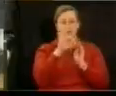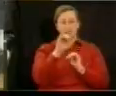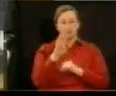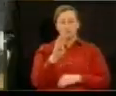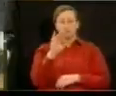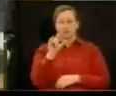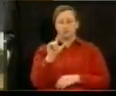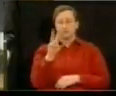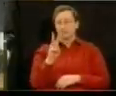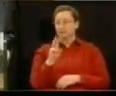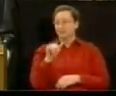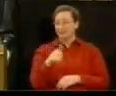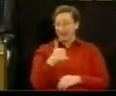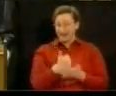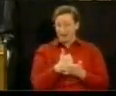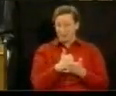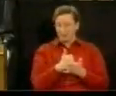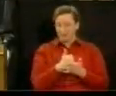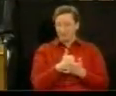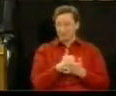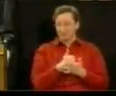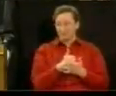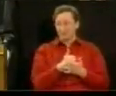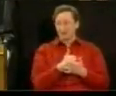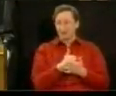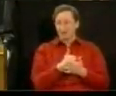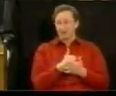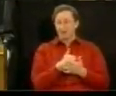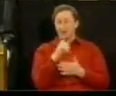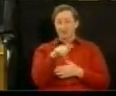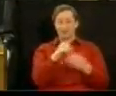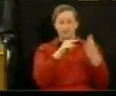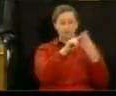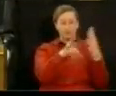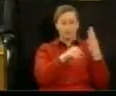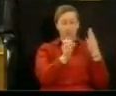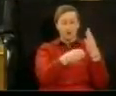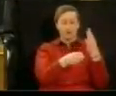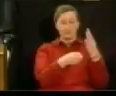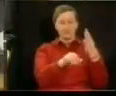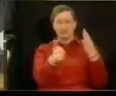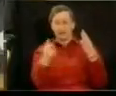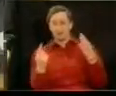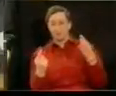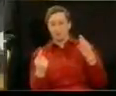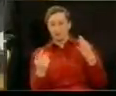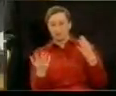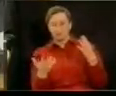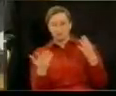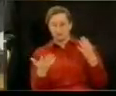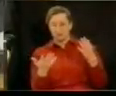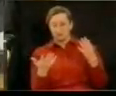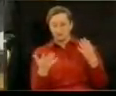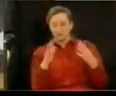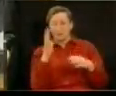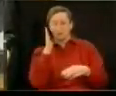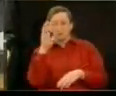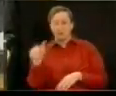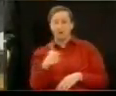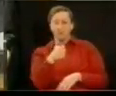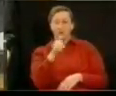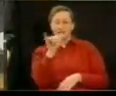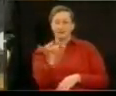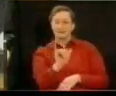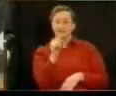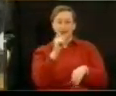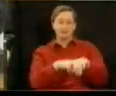Does that help? Yeah, that's for the 4 officers. What was your plan for the county commission? My plan for the county commissions, they would be appointed that same day